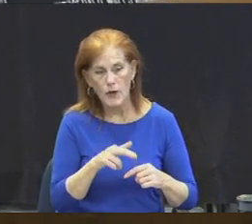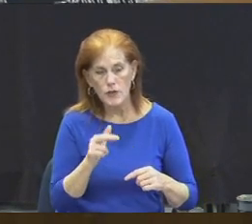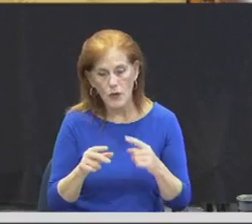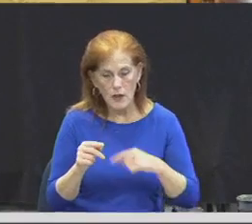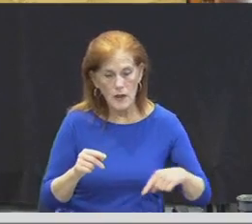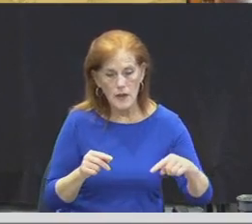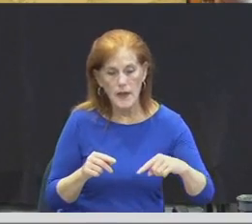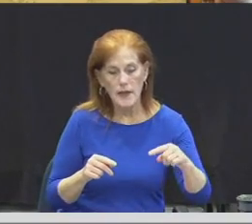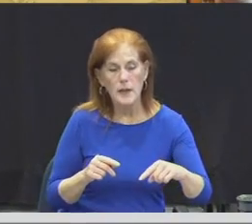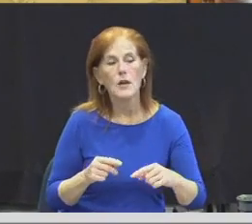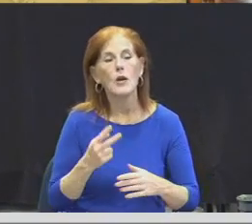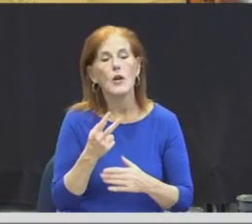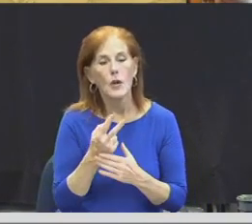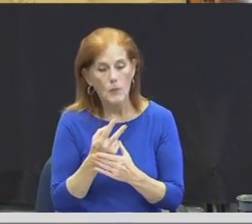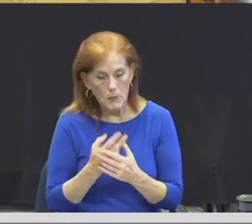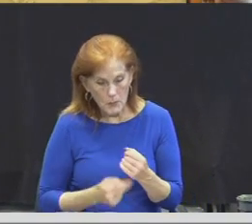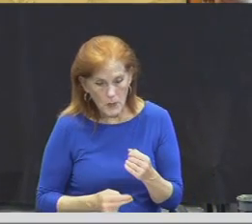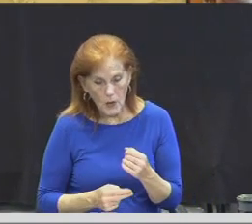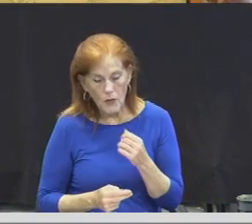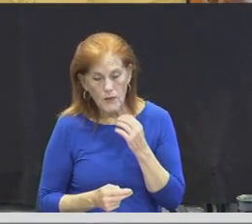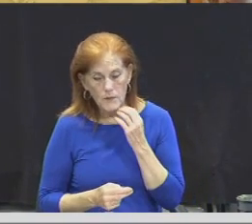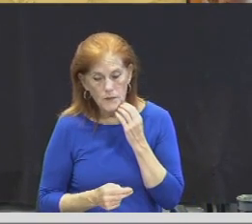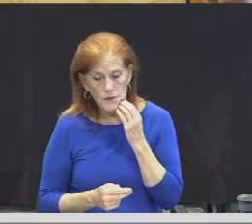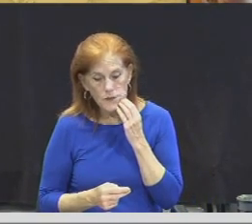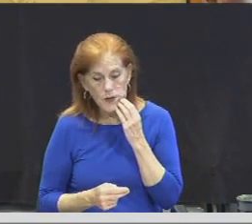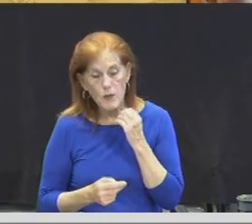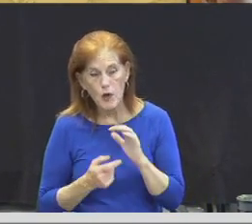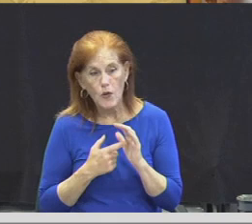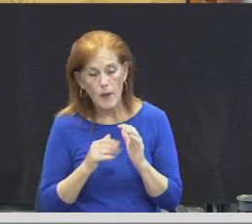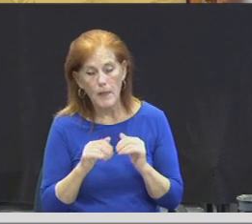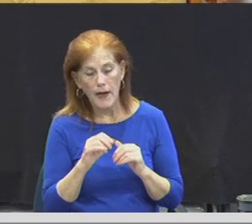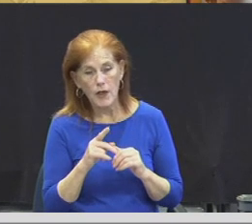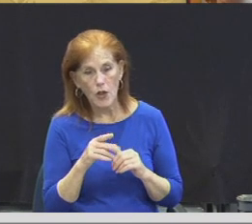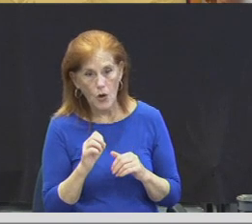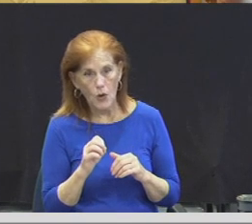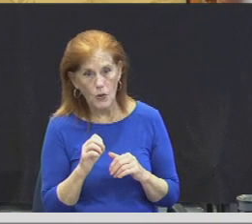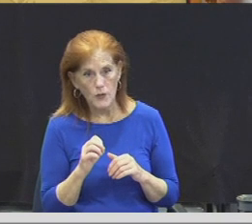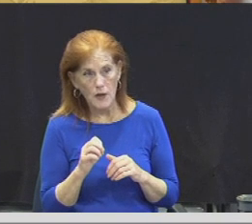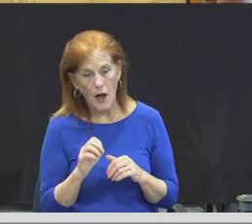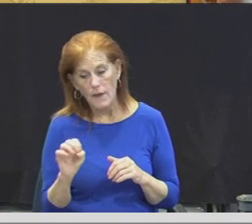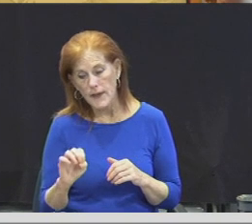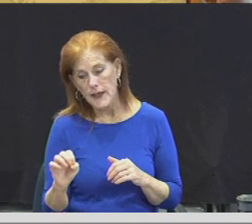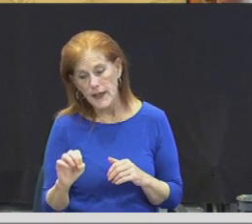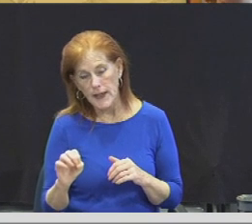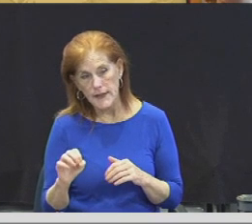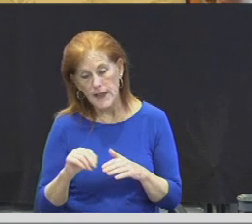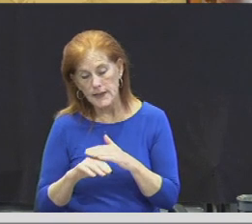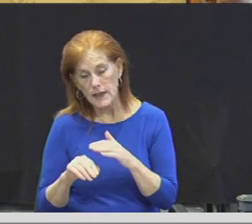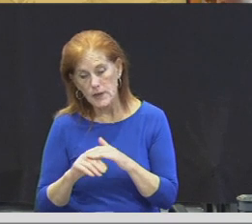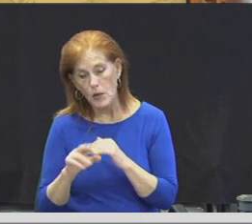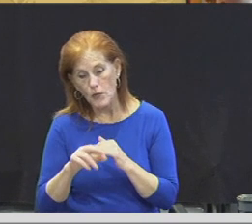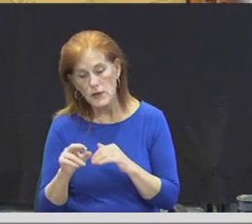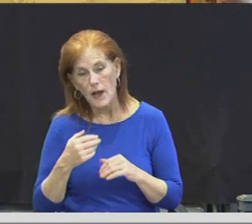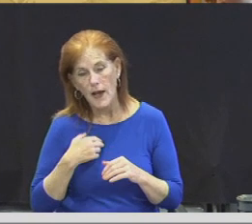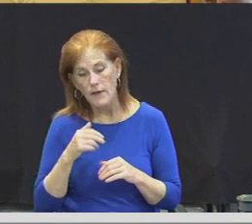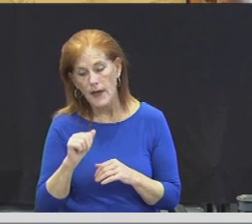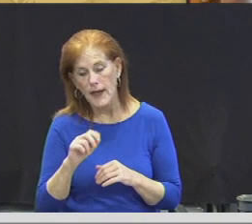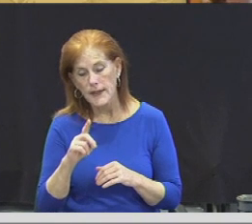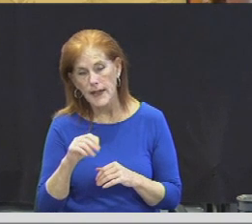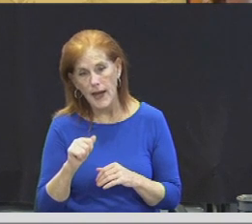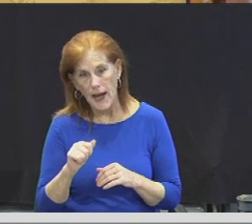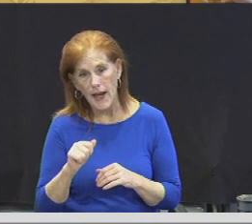Yes, absolutely. Both sides, both the public, because we're required by code, so the park accessible restrooms on the east side, those include ADA stalls.